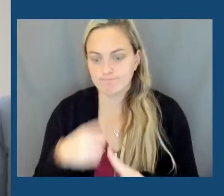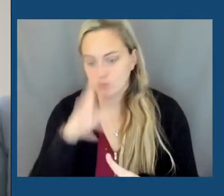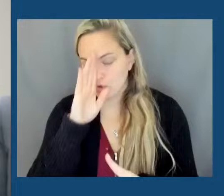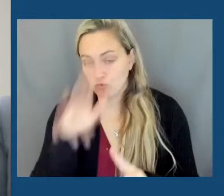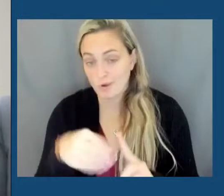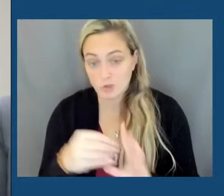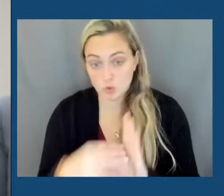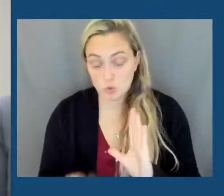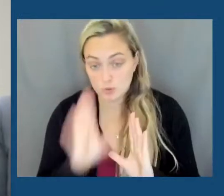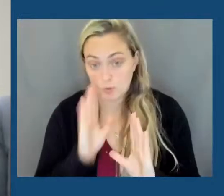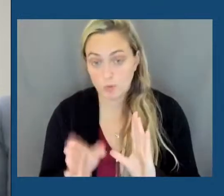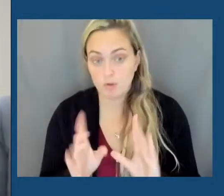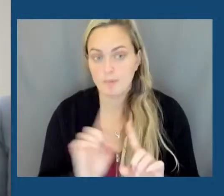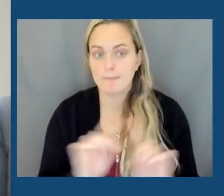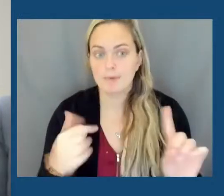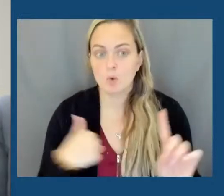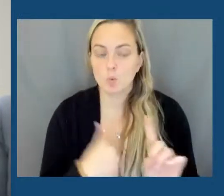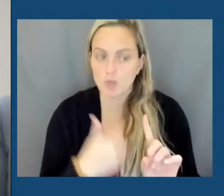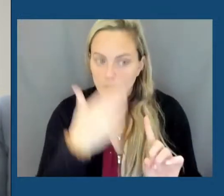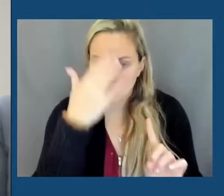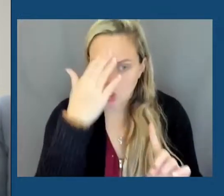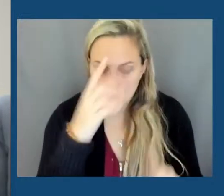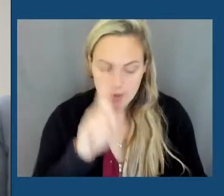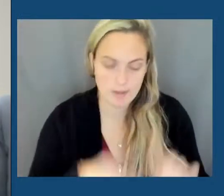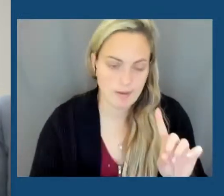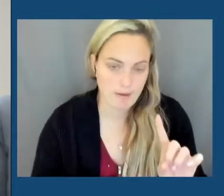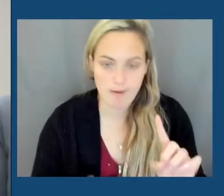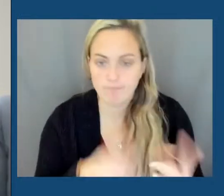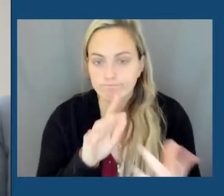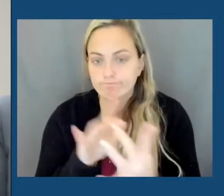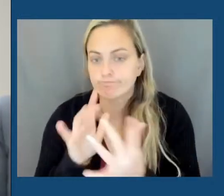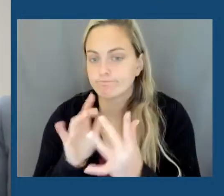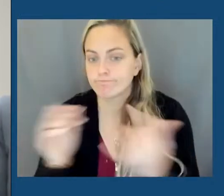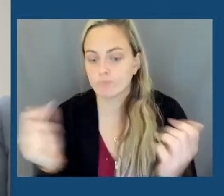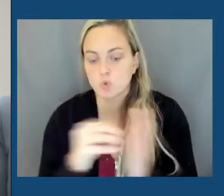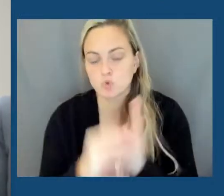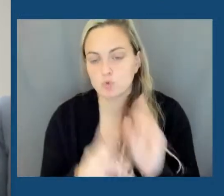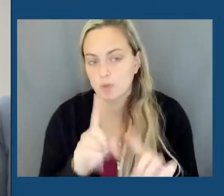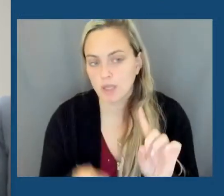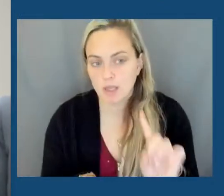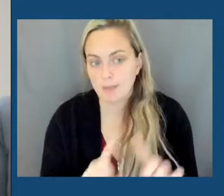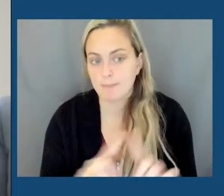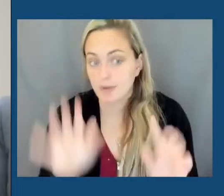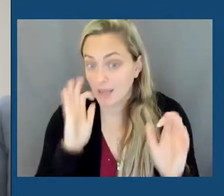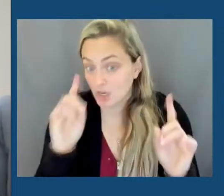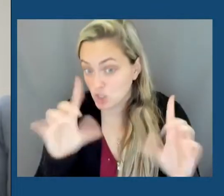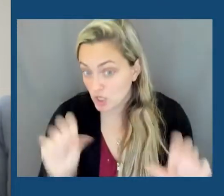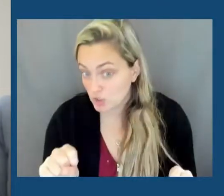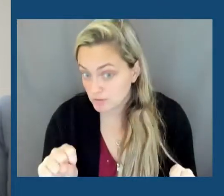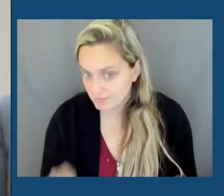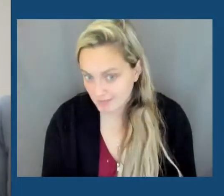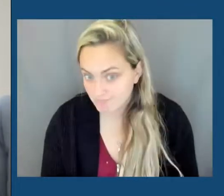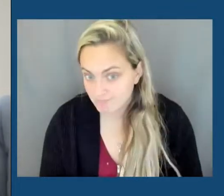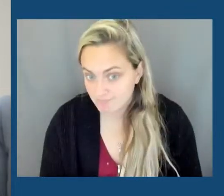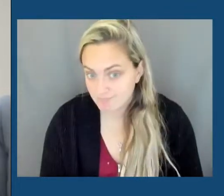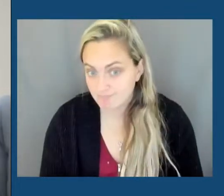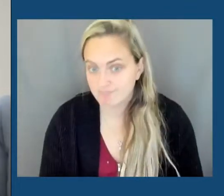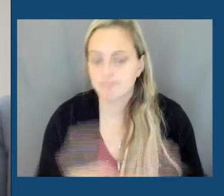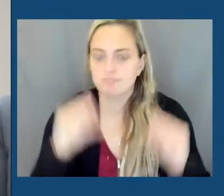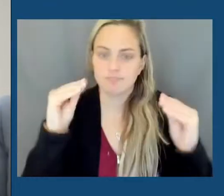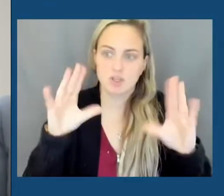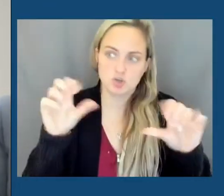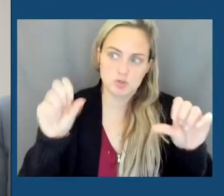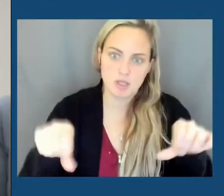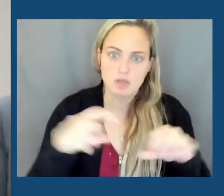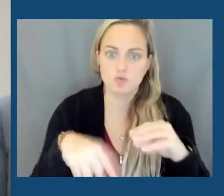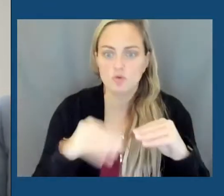students, but we know we just can't reach every student, but educators can. And teachers can. So the more